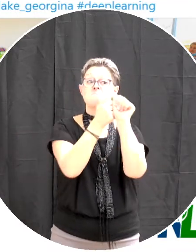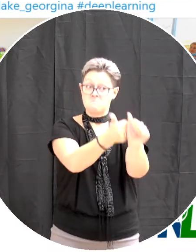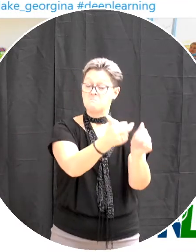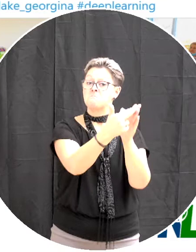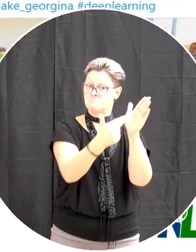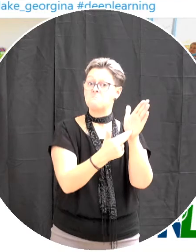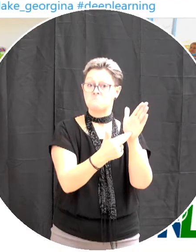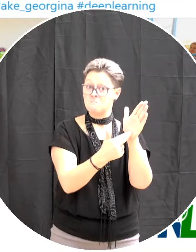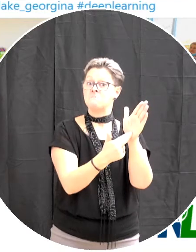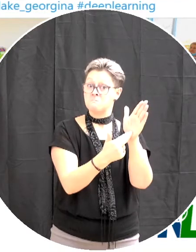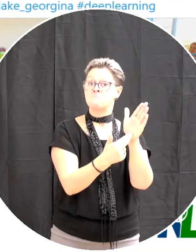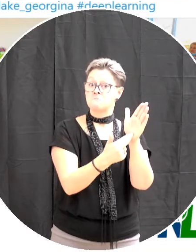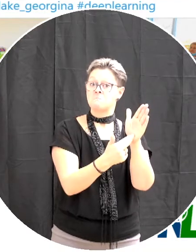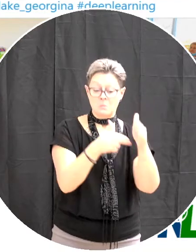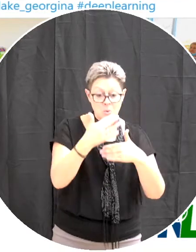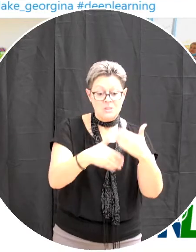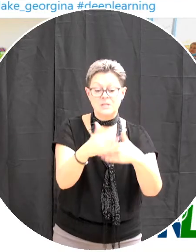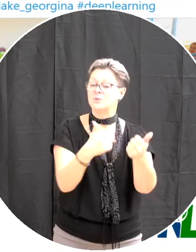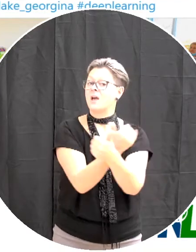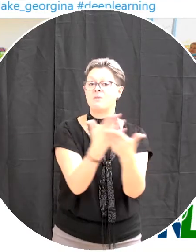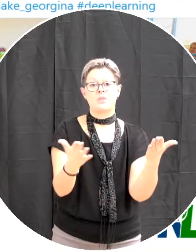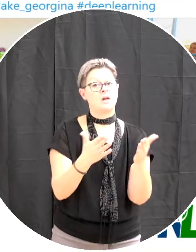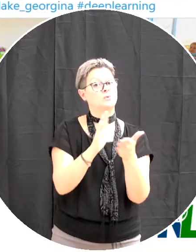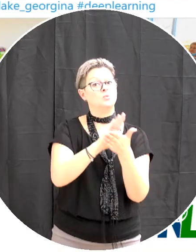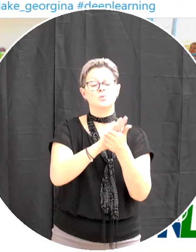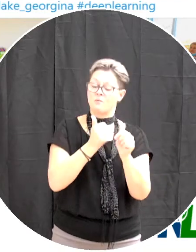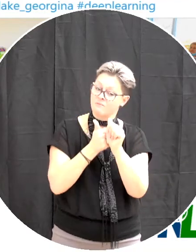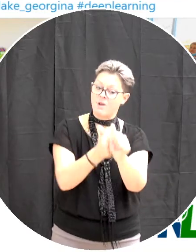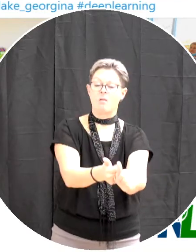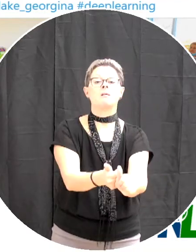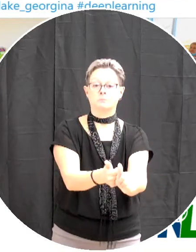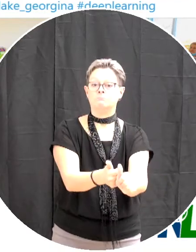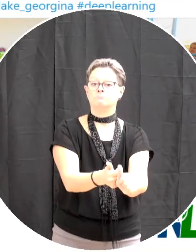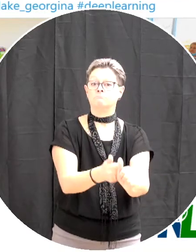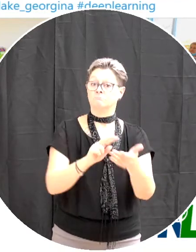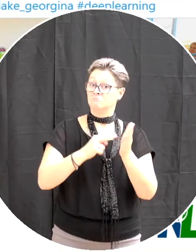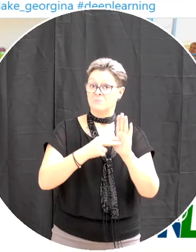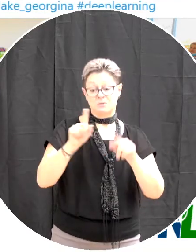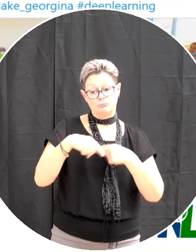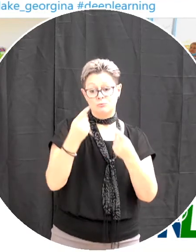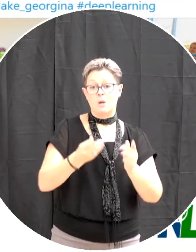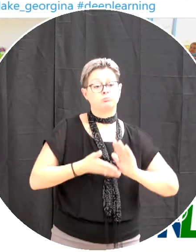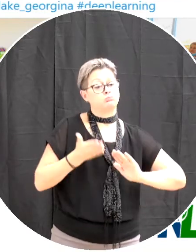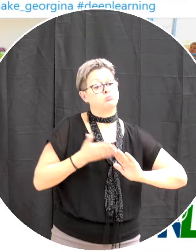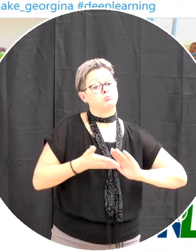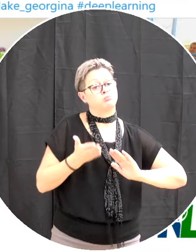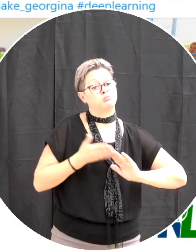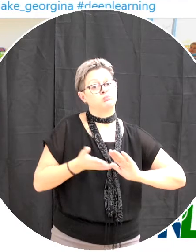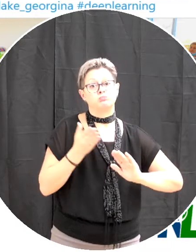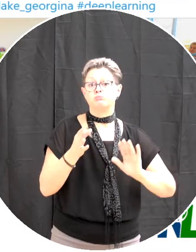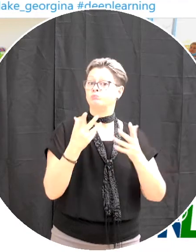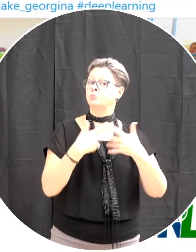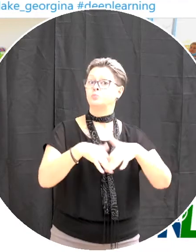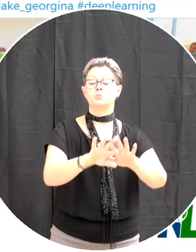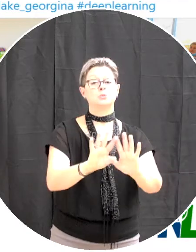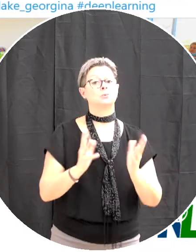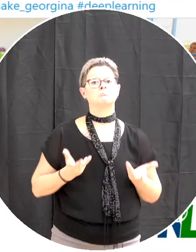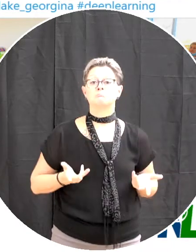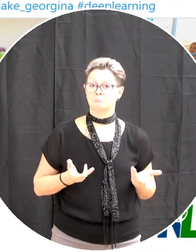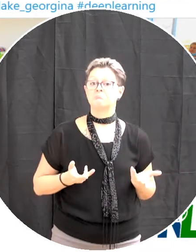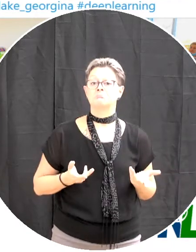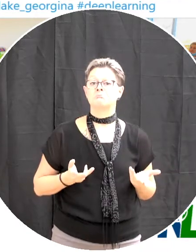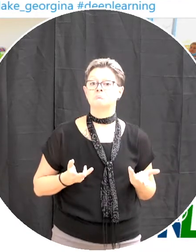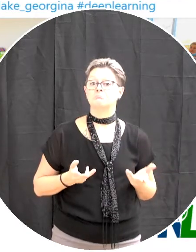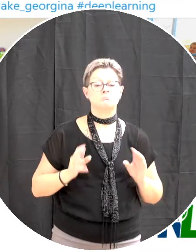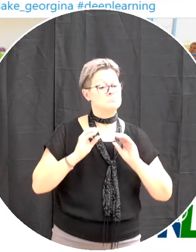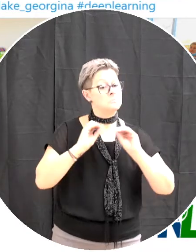to those procedures. And so far, we've been able to operate without any impact due to COVID-19, any serious impact to a